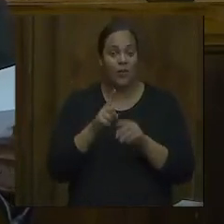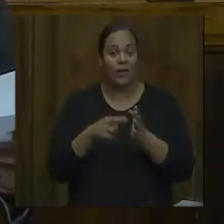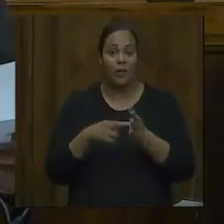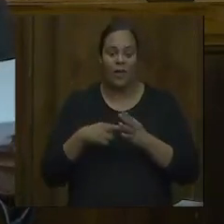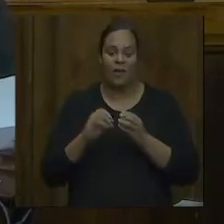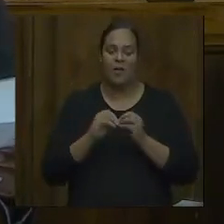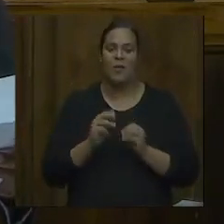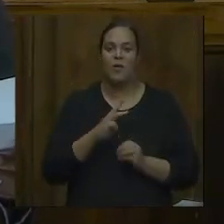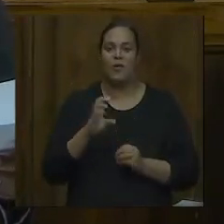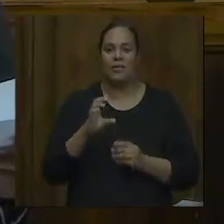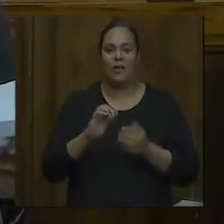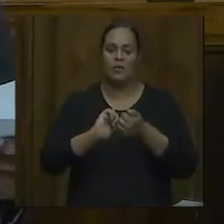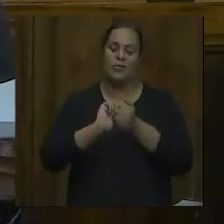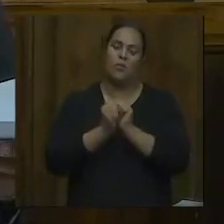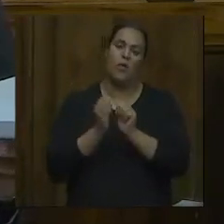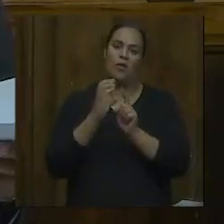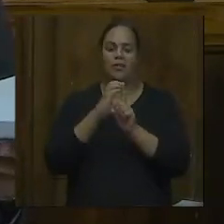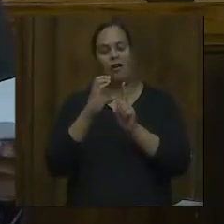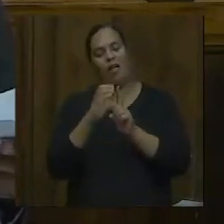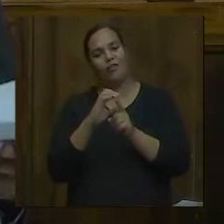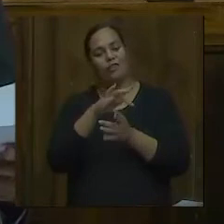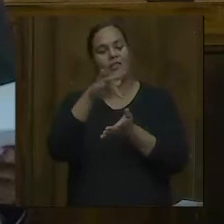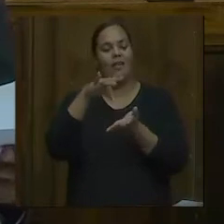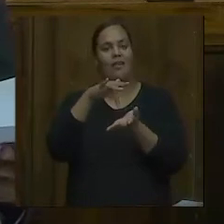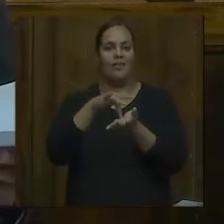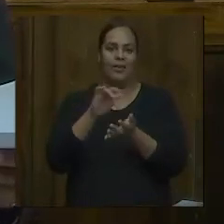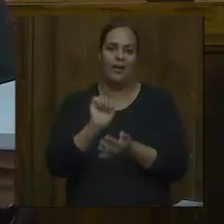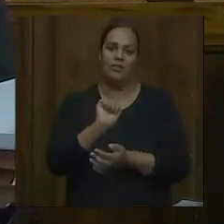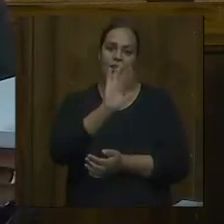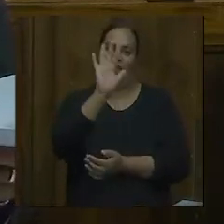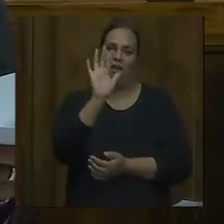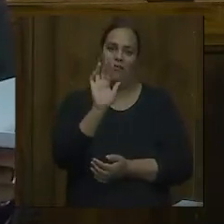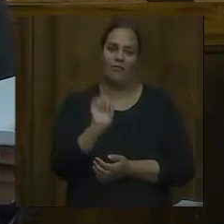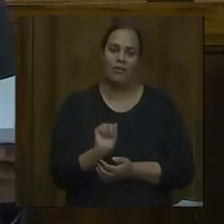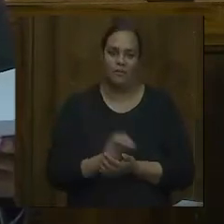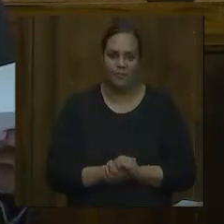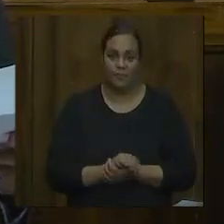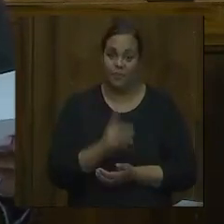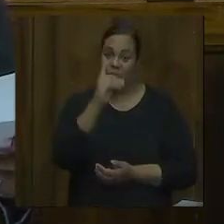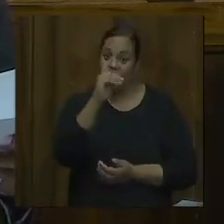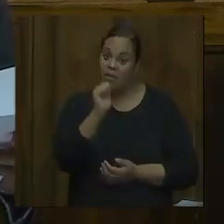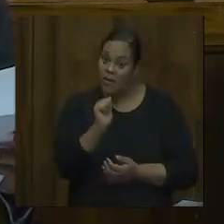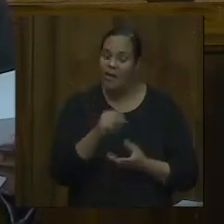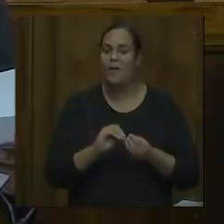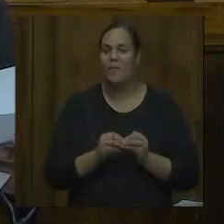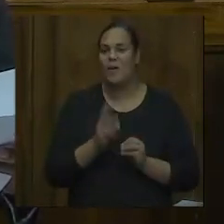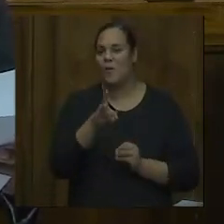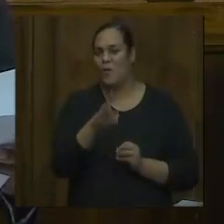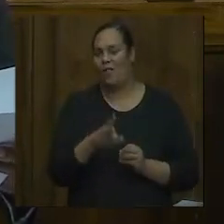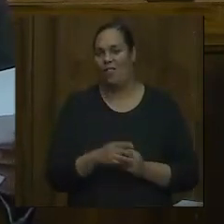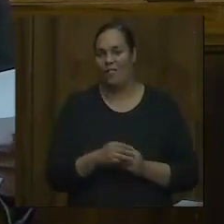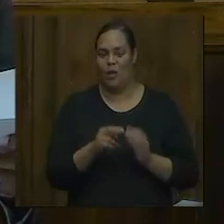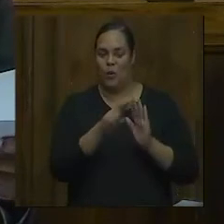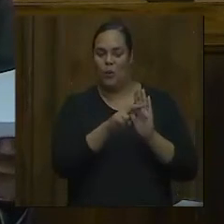the Western Cape the sports and culture center of South Africa. The DA will create the